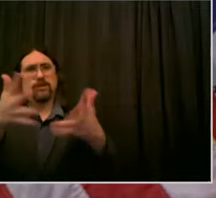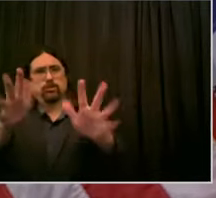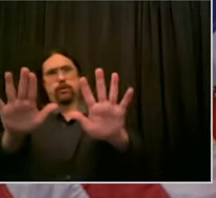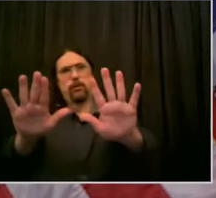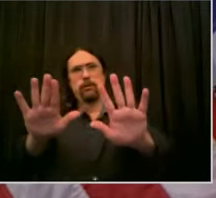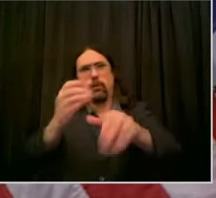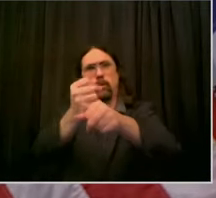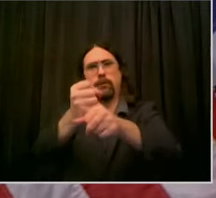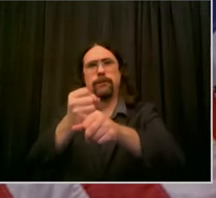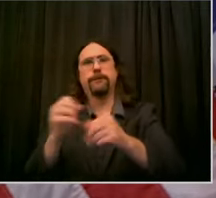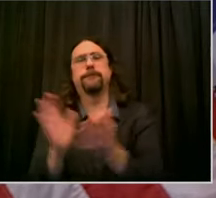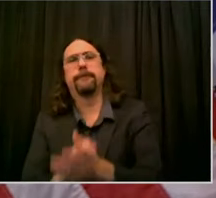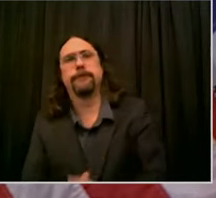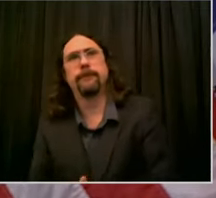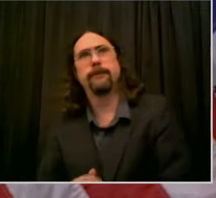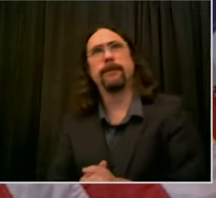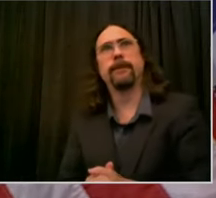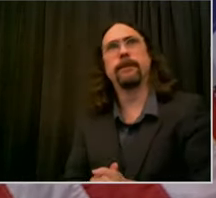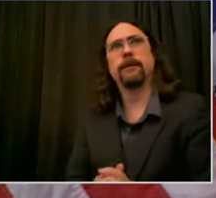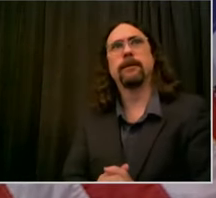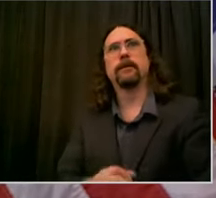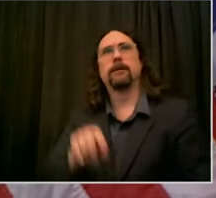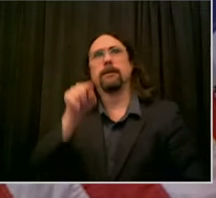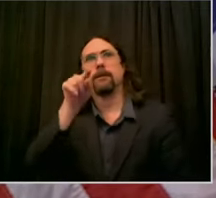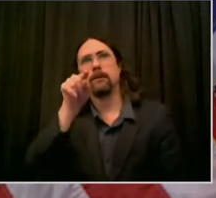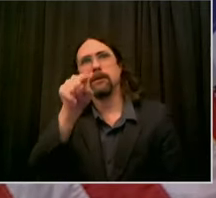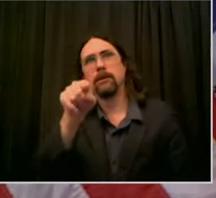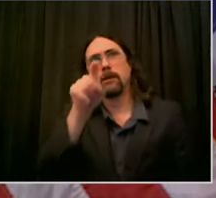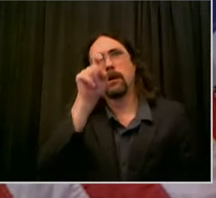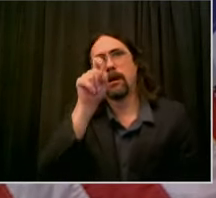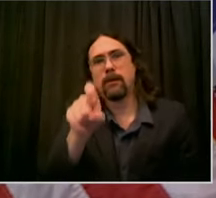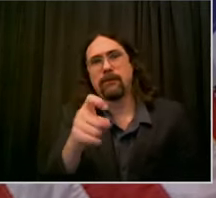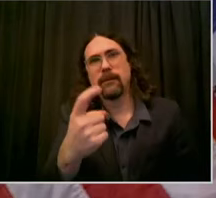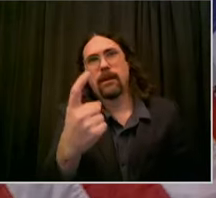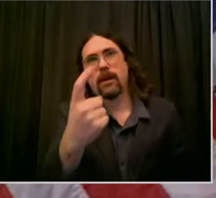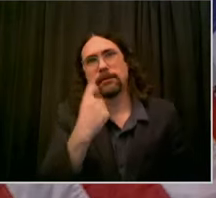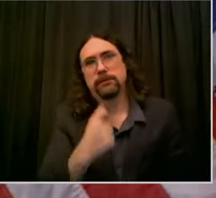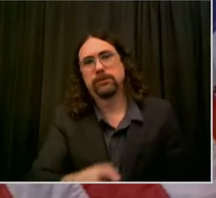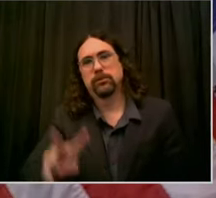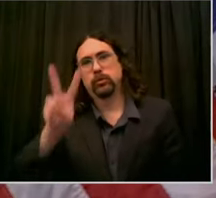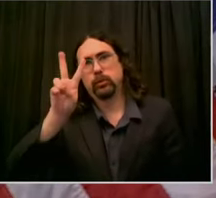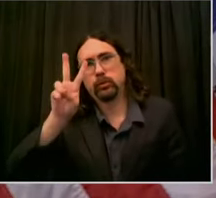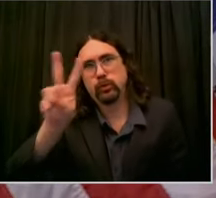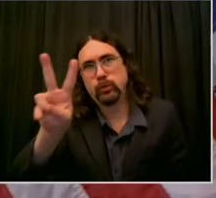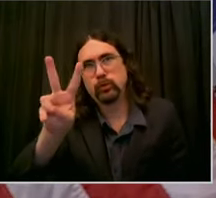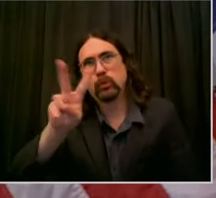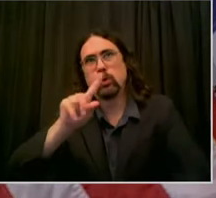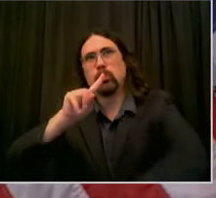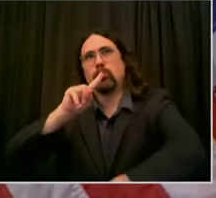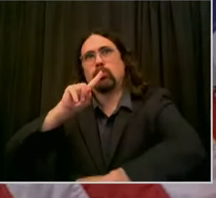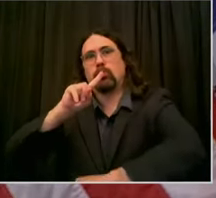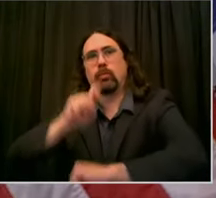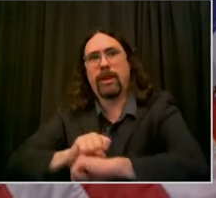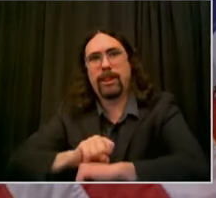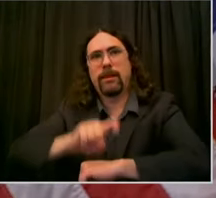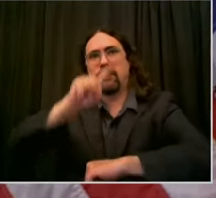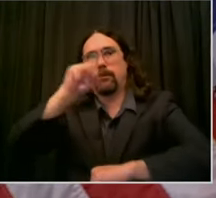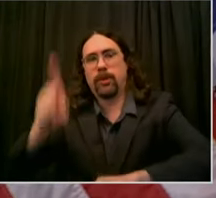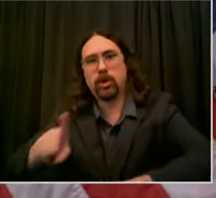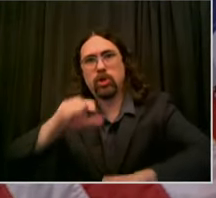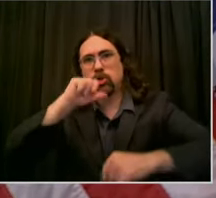two questions, two real questions, not two 12-part questions. So I'm going to just stop it right there. It's